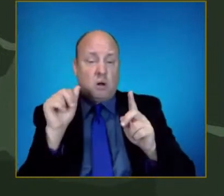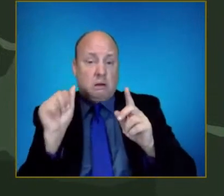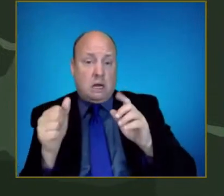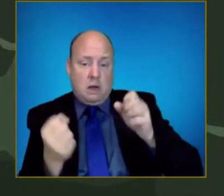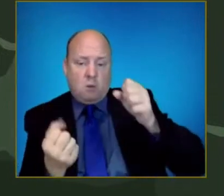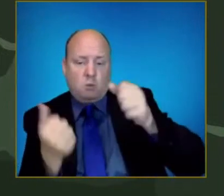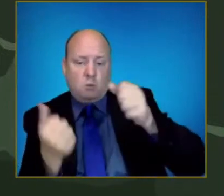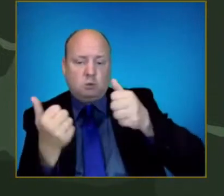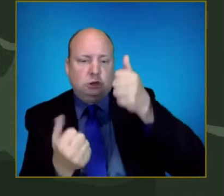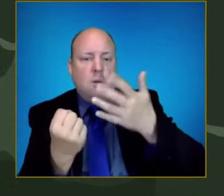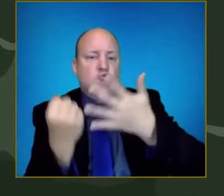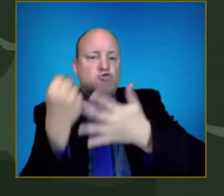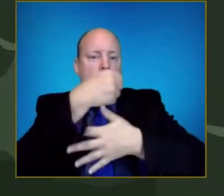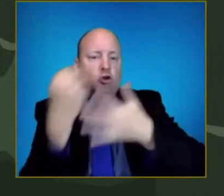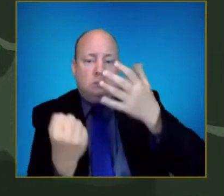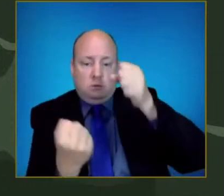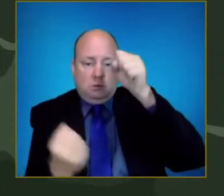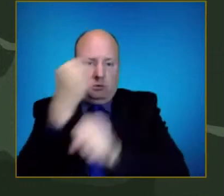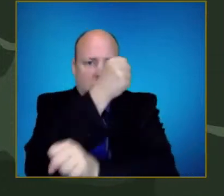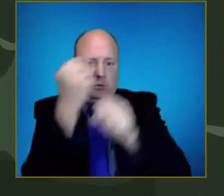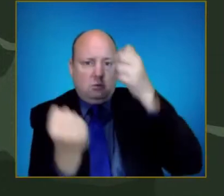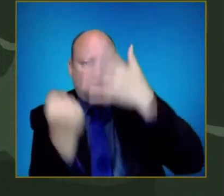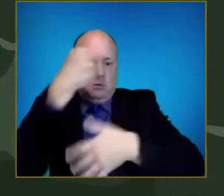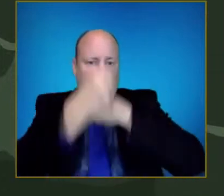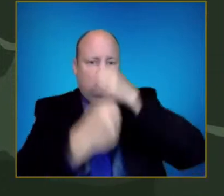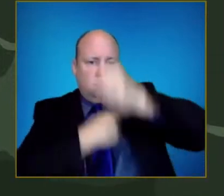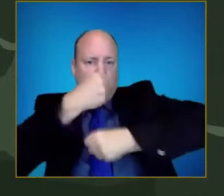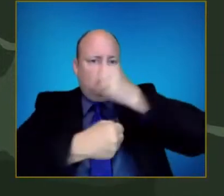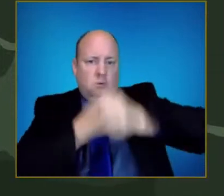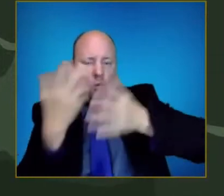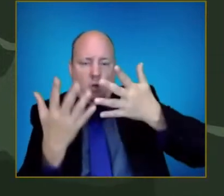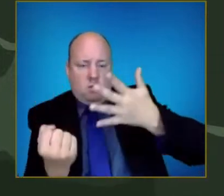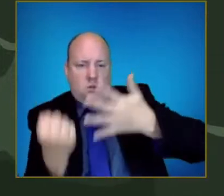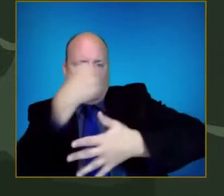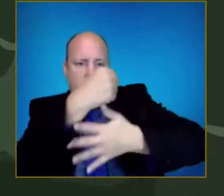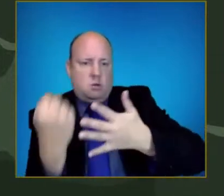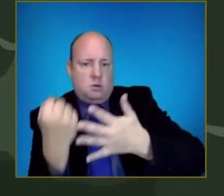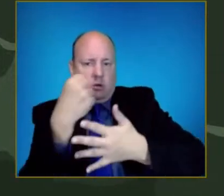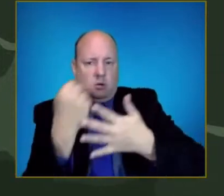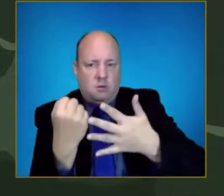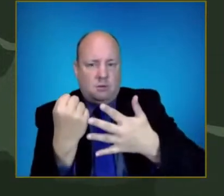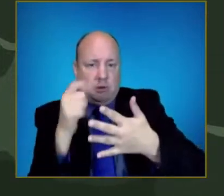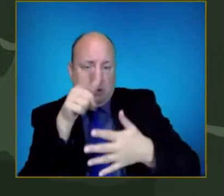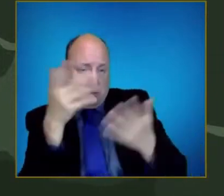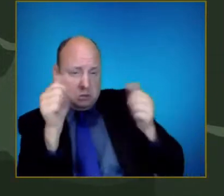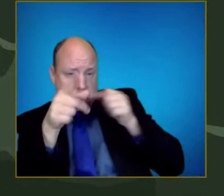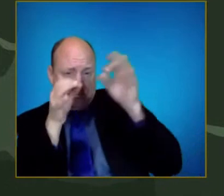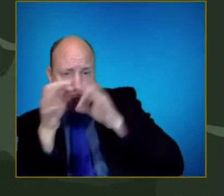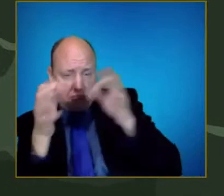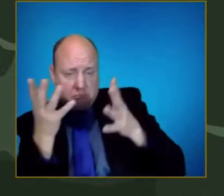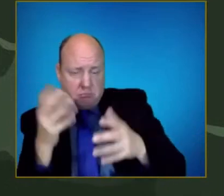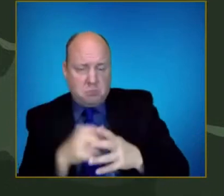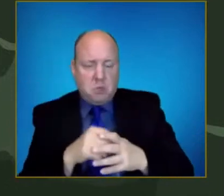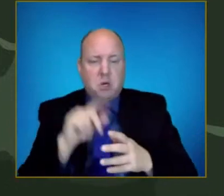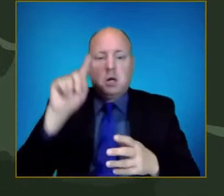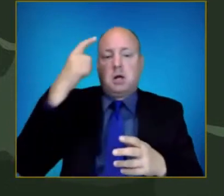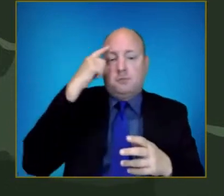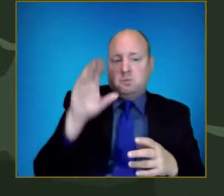Thanks, Amelia, for the question. I, along with millions of other Americans, am really grateful to have